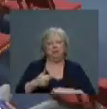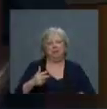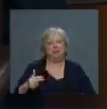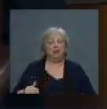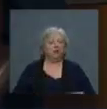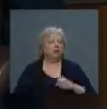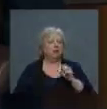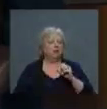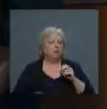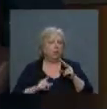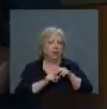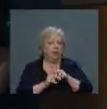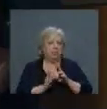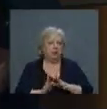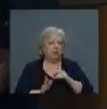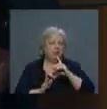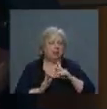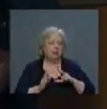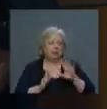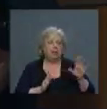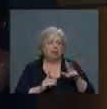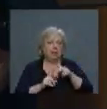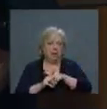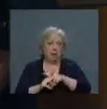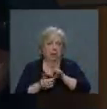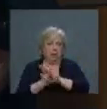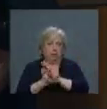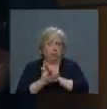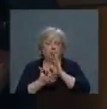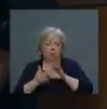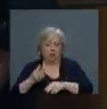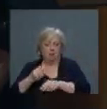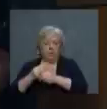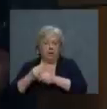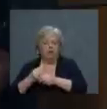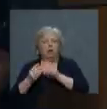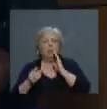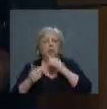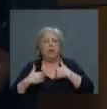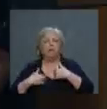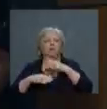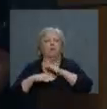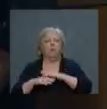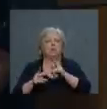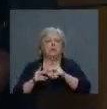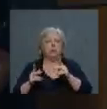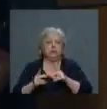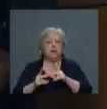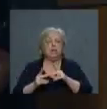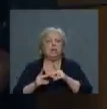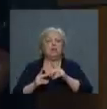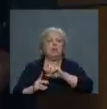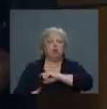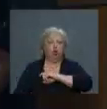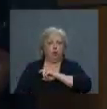the applicant has amended his application where he will have on-site security